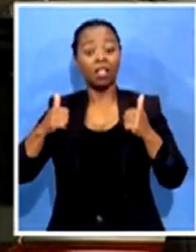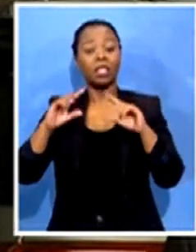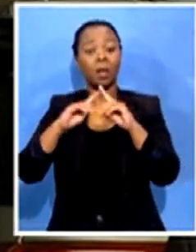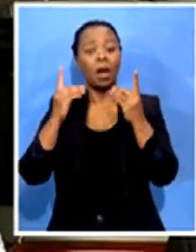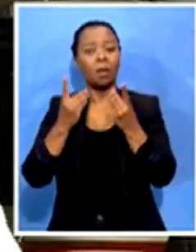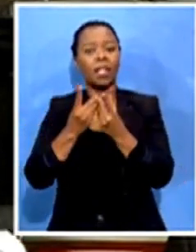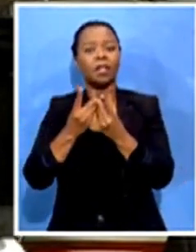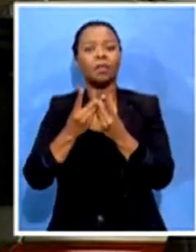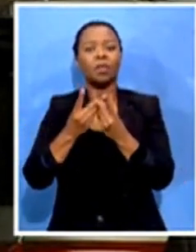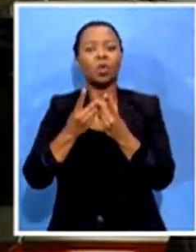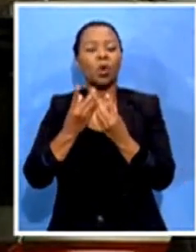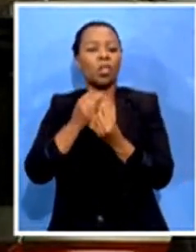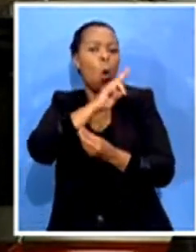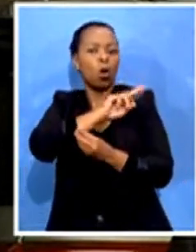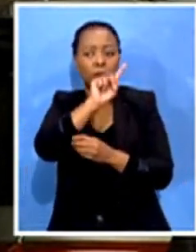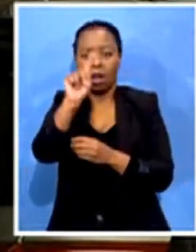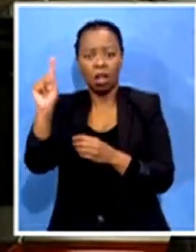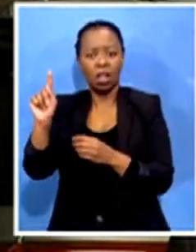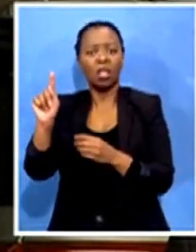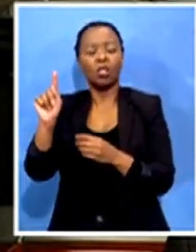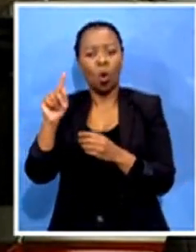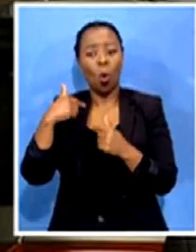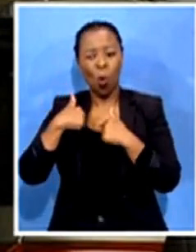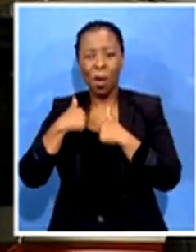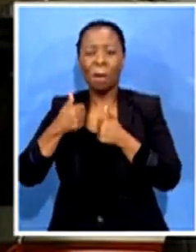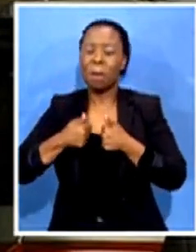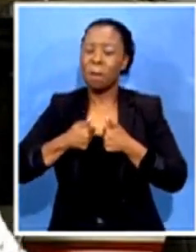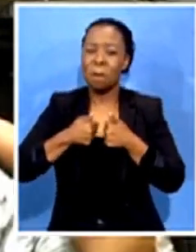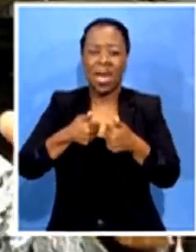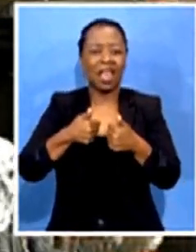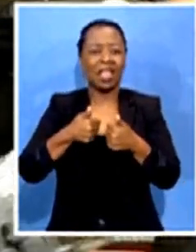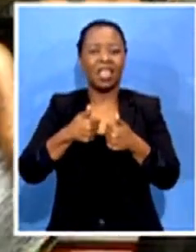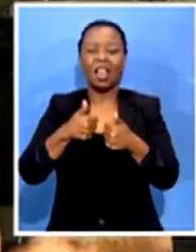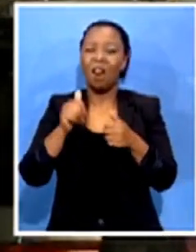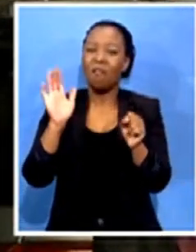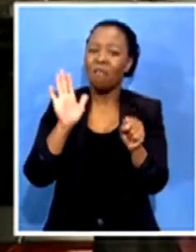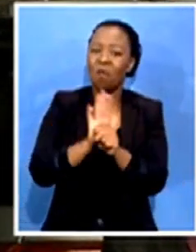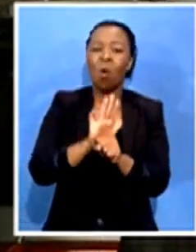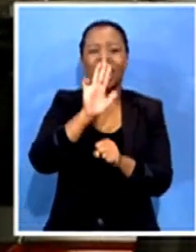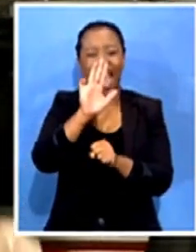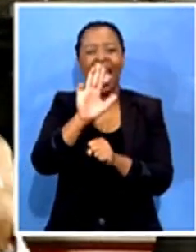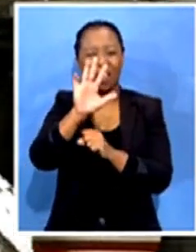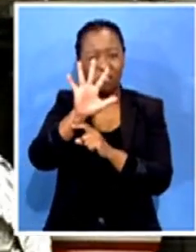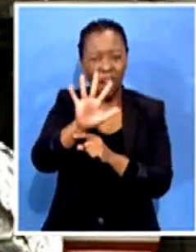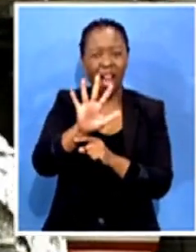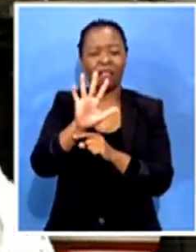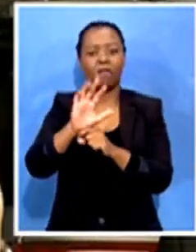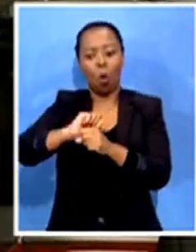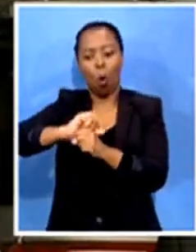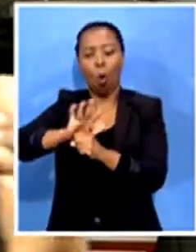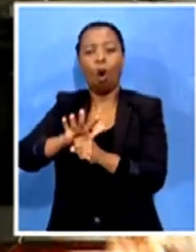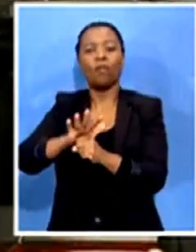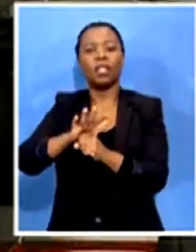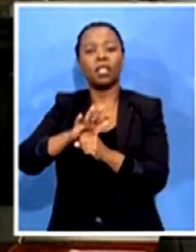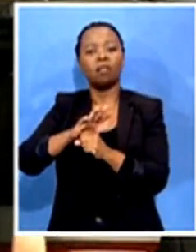going back to full 95 COVID beds. In a number of areas where we